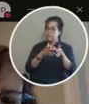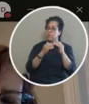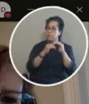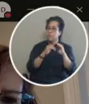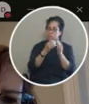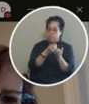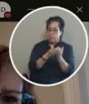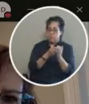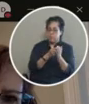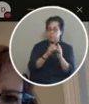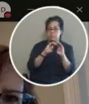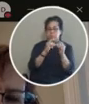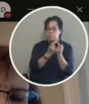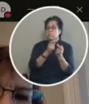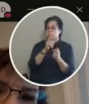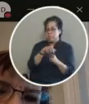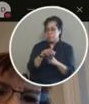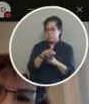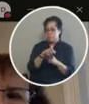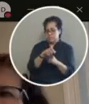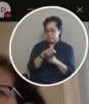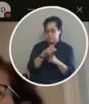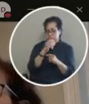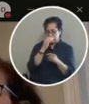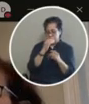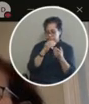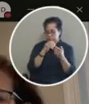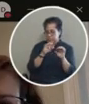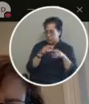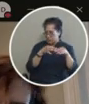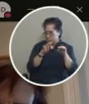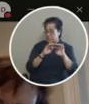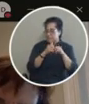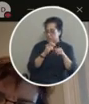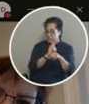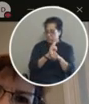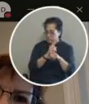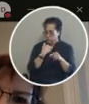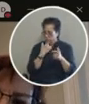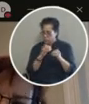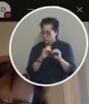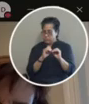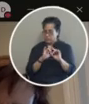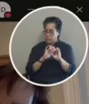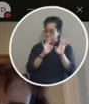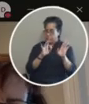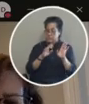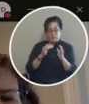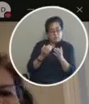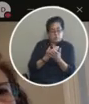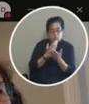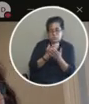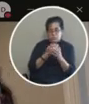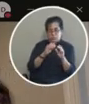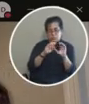and council has to vote on how those funds are used. So I just wanted to give a little bit more clarification, because it's a brand new